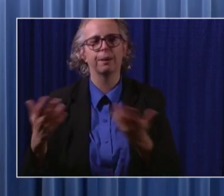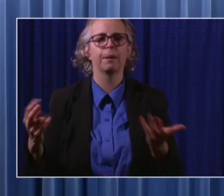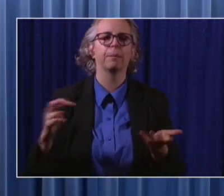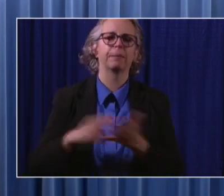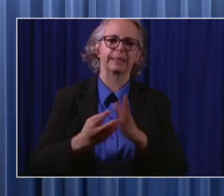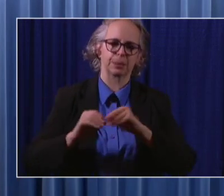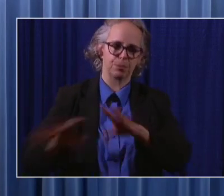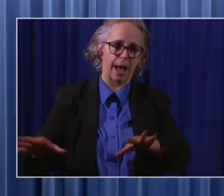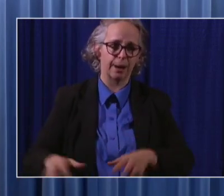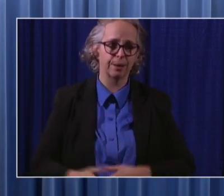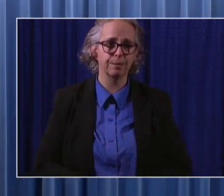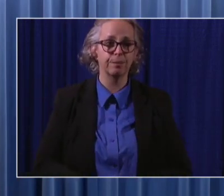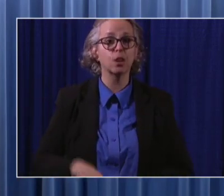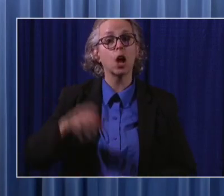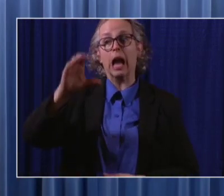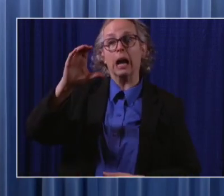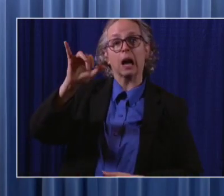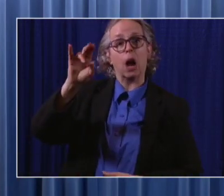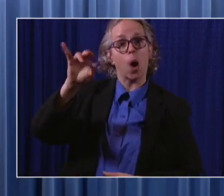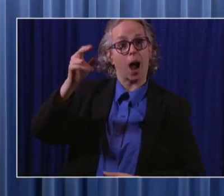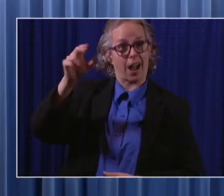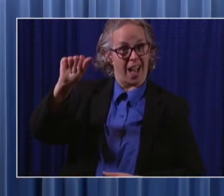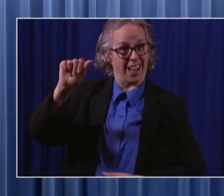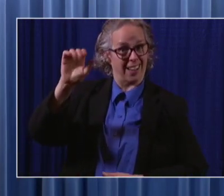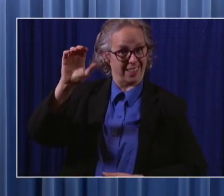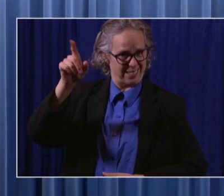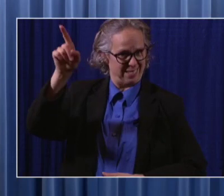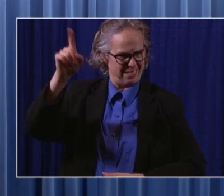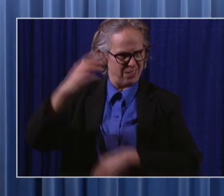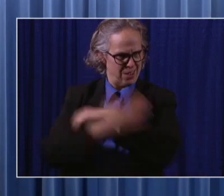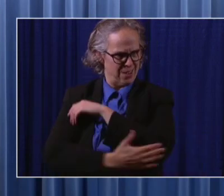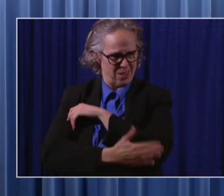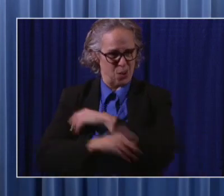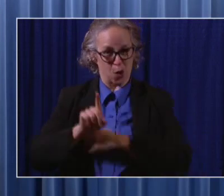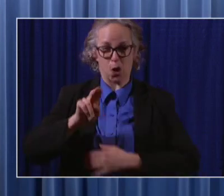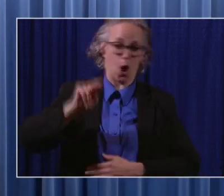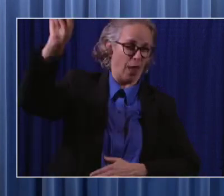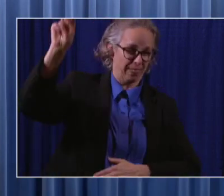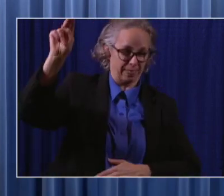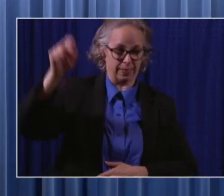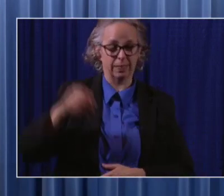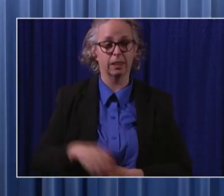good news is that the number of cases per 100,000 is down.